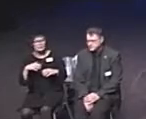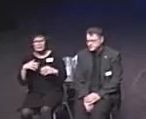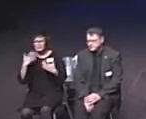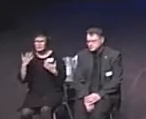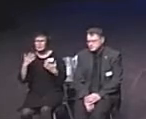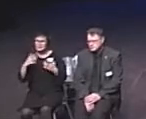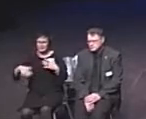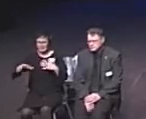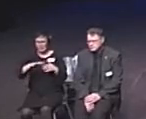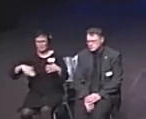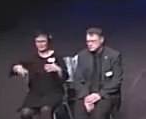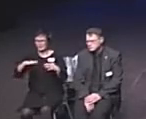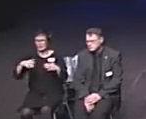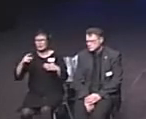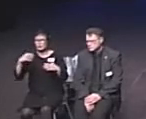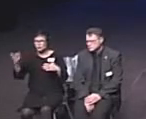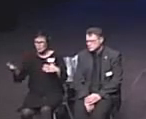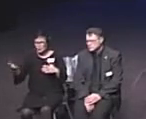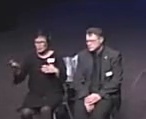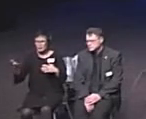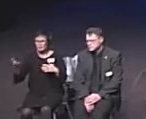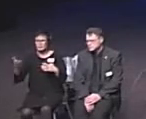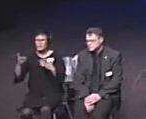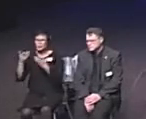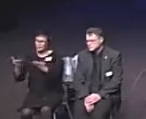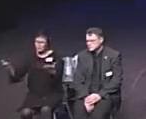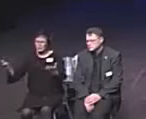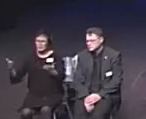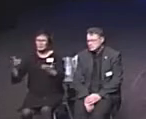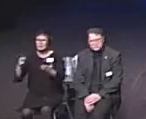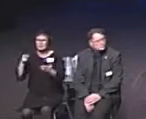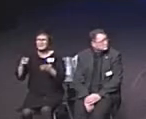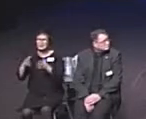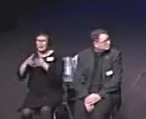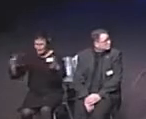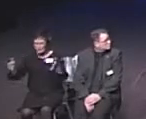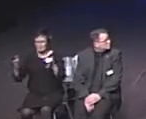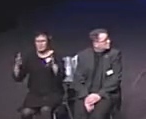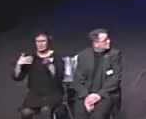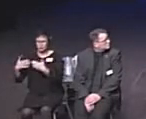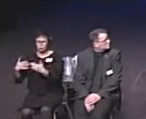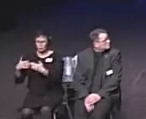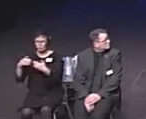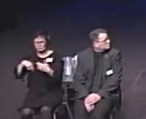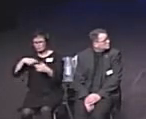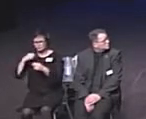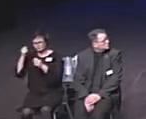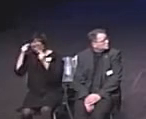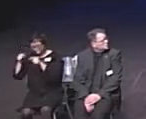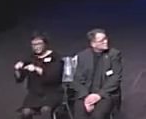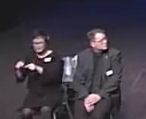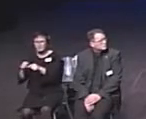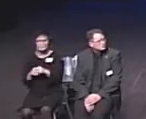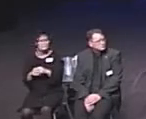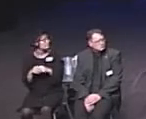of this layout, we have the exhibition where we actually did the most work, and you can see it laid